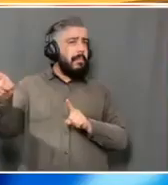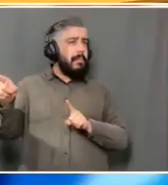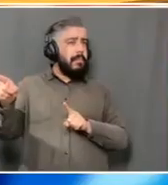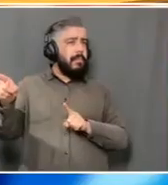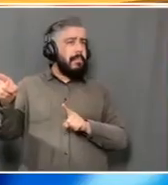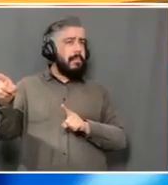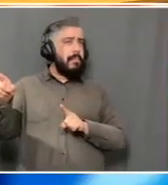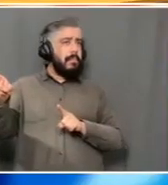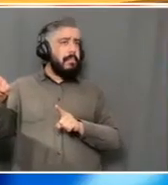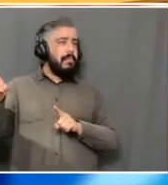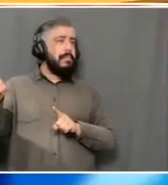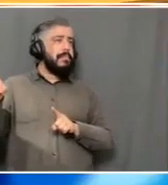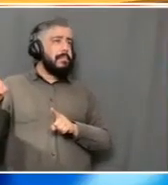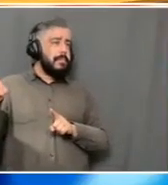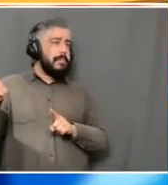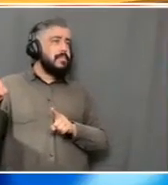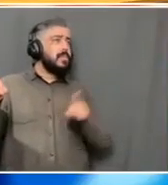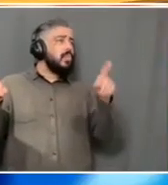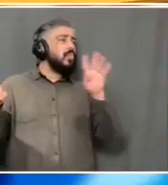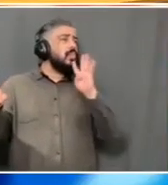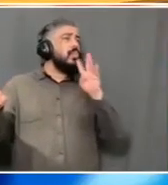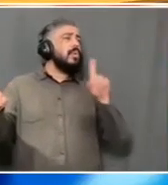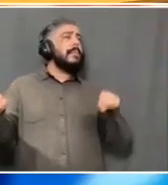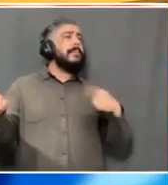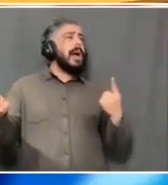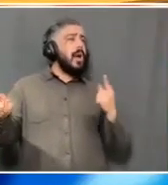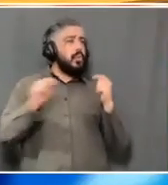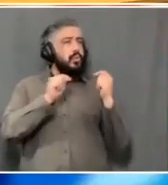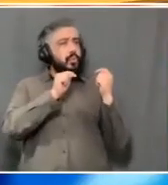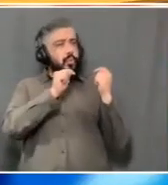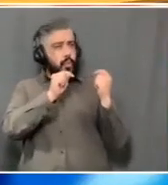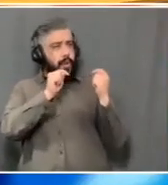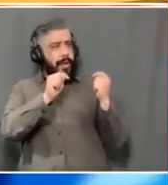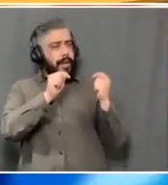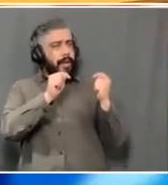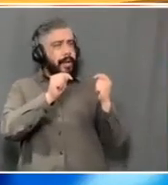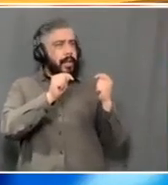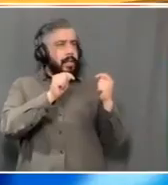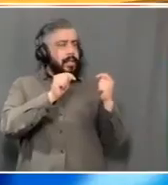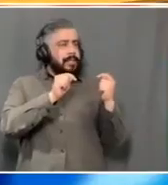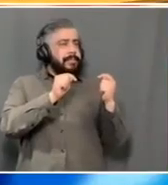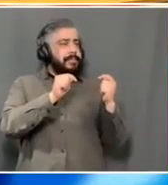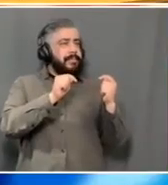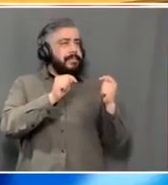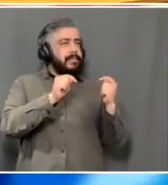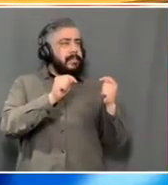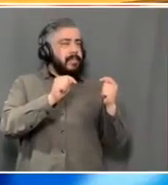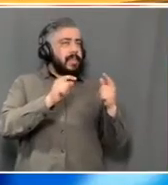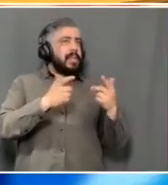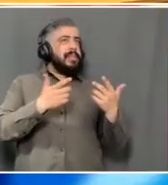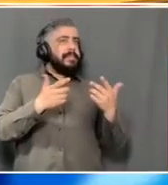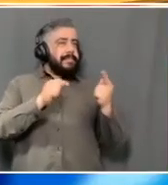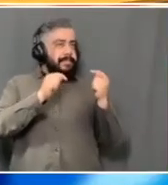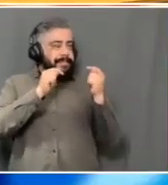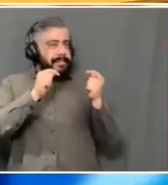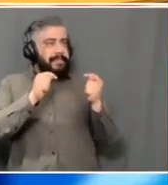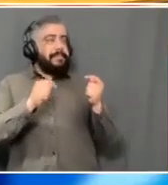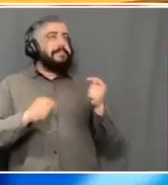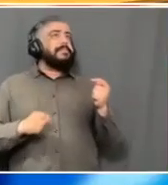where you talk about tutoring and, oh my gosh, I can't see. Tutoring and